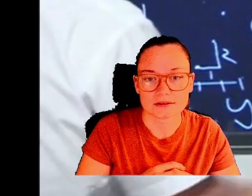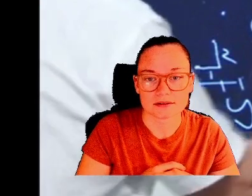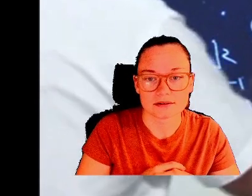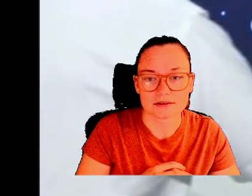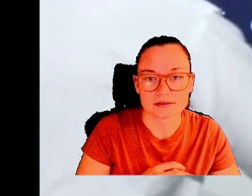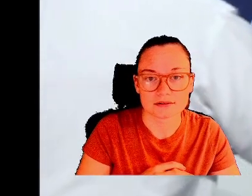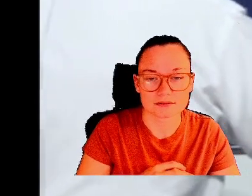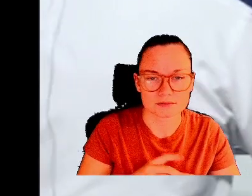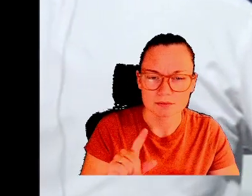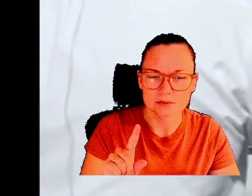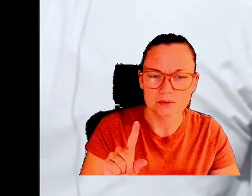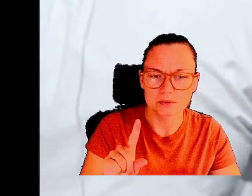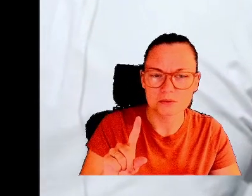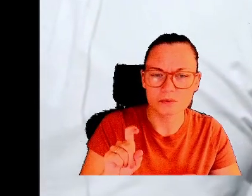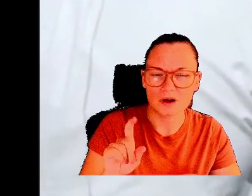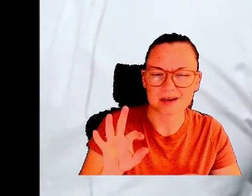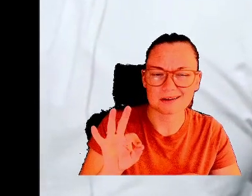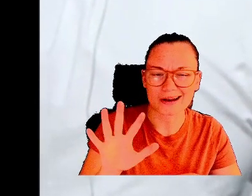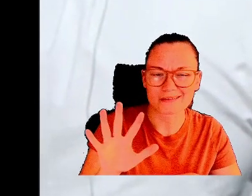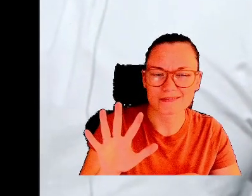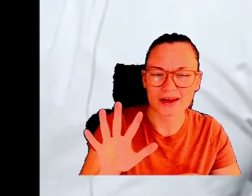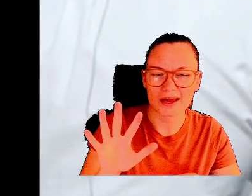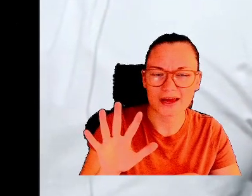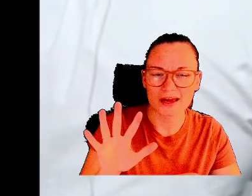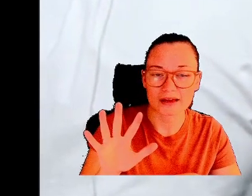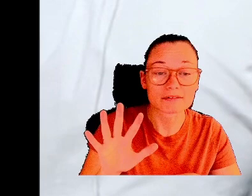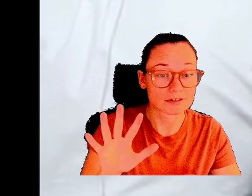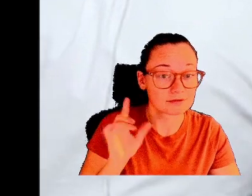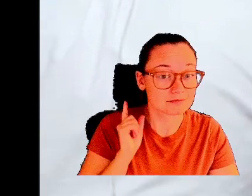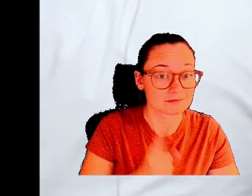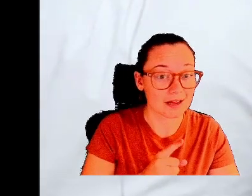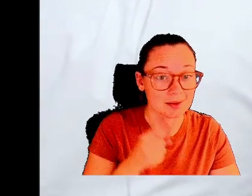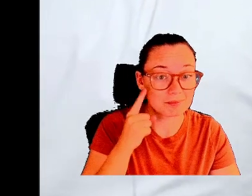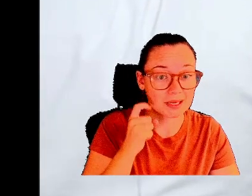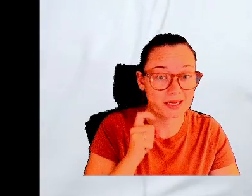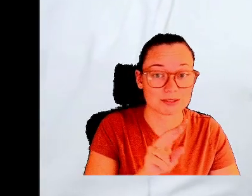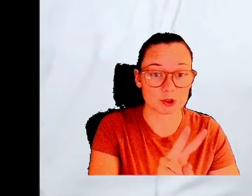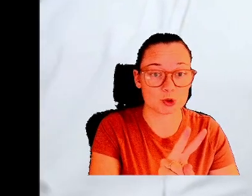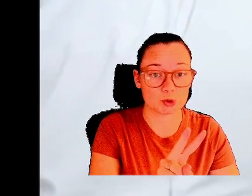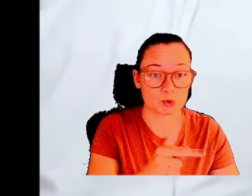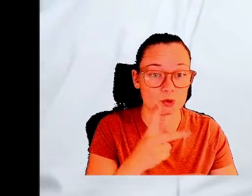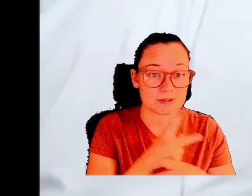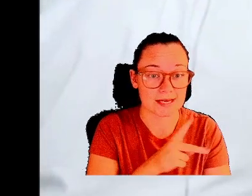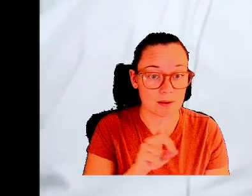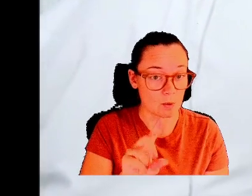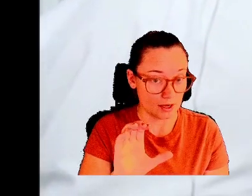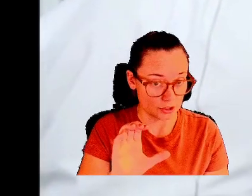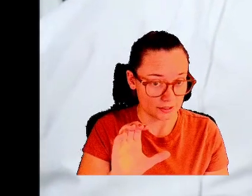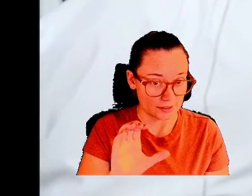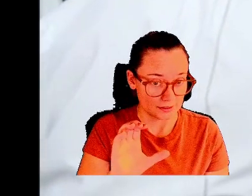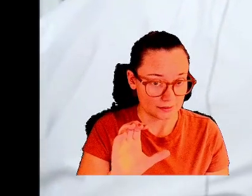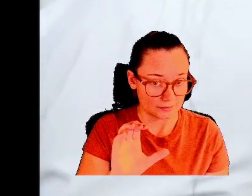195. Yeah, because it's 2 times 100 minus 5.